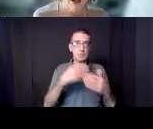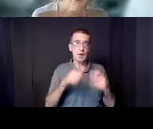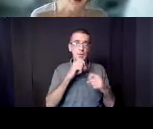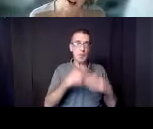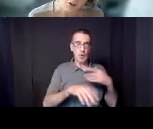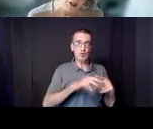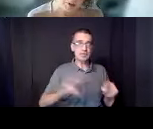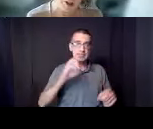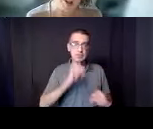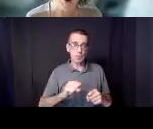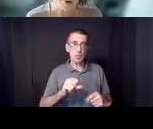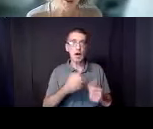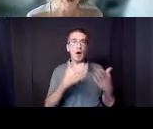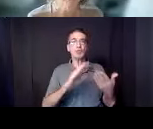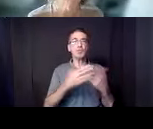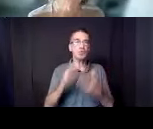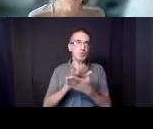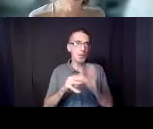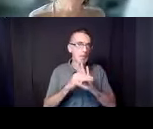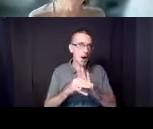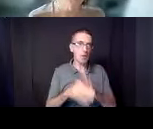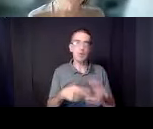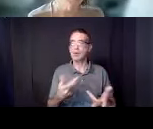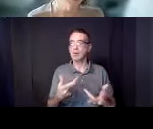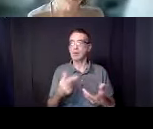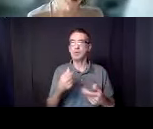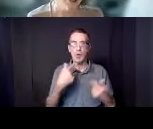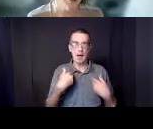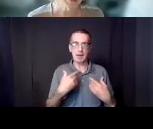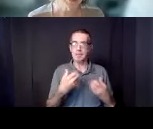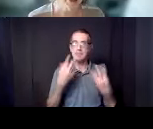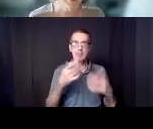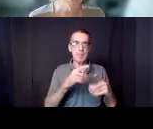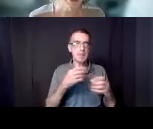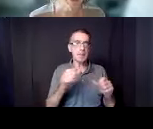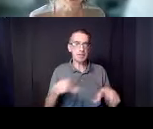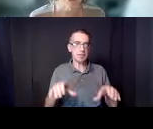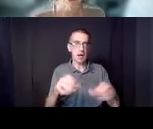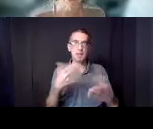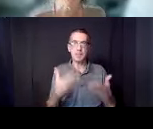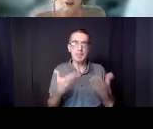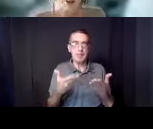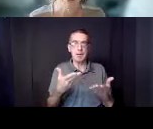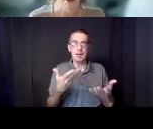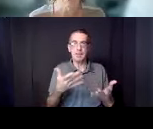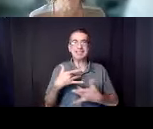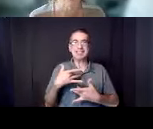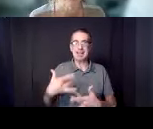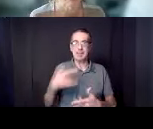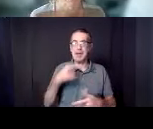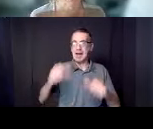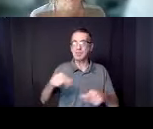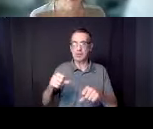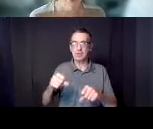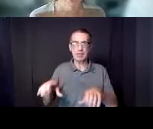years. They can offer a community school model. So there's lots that can be done that might not typically be able to